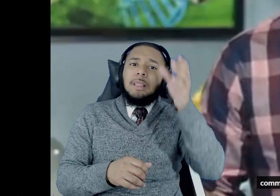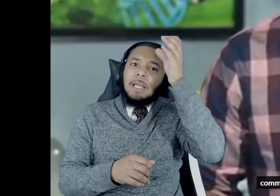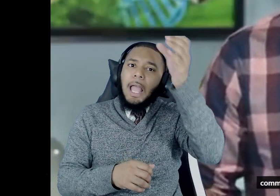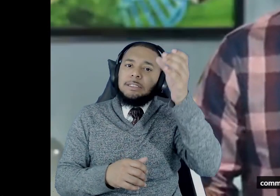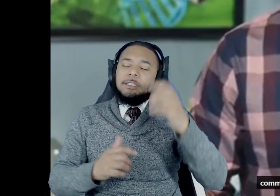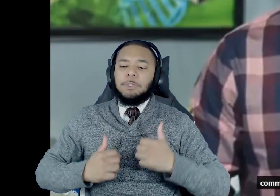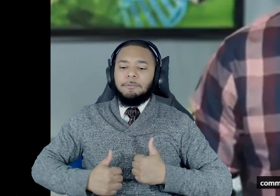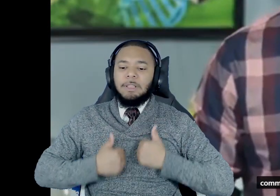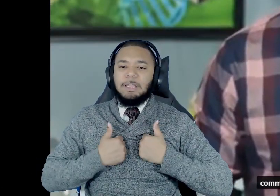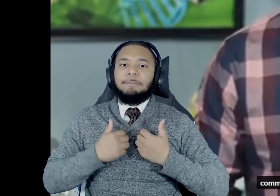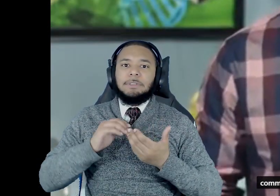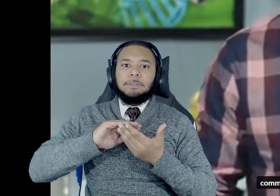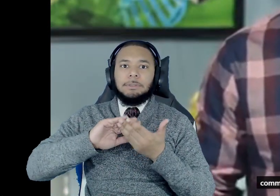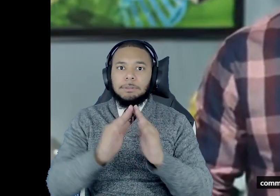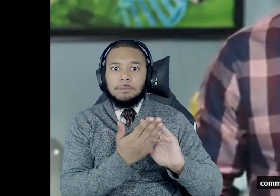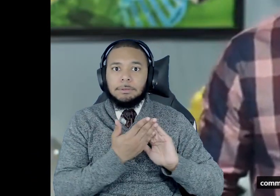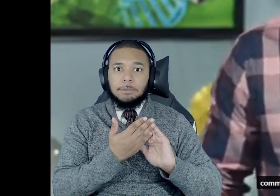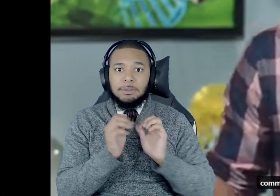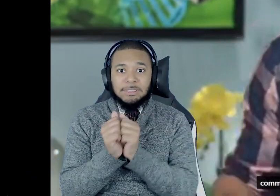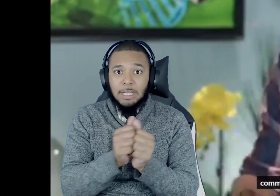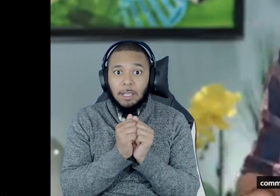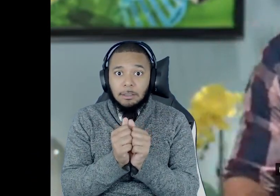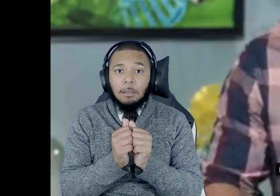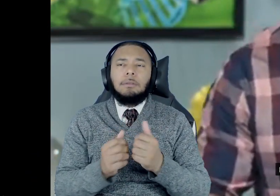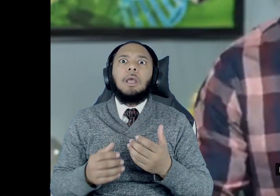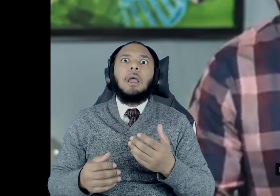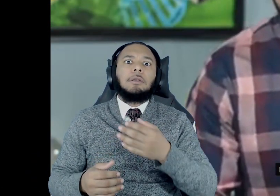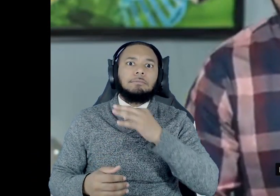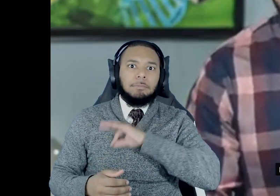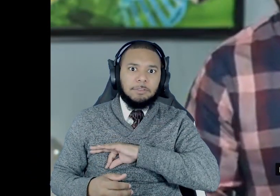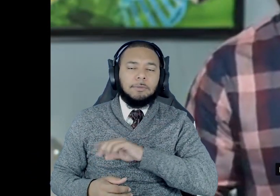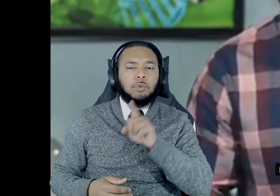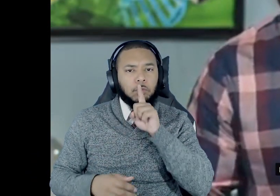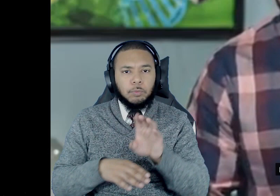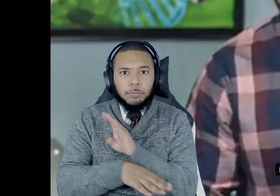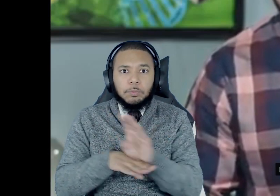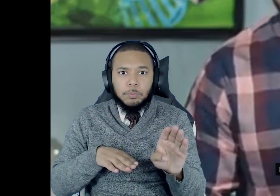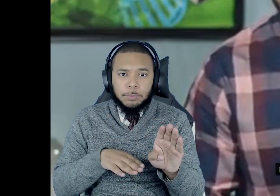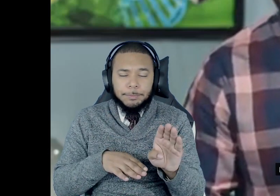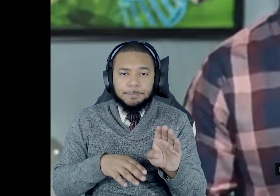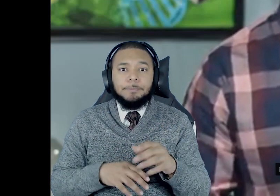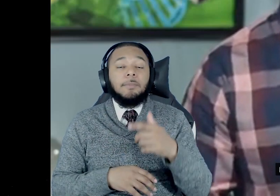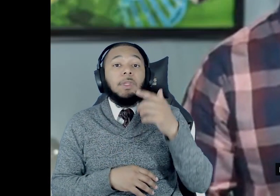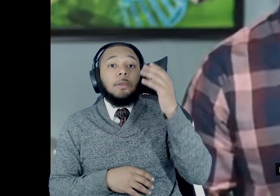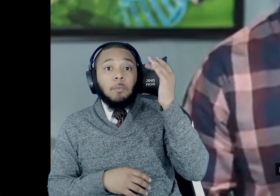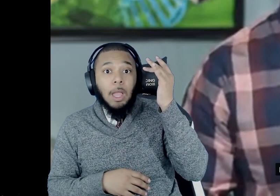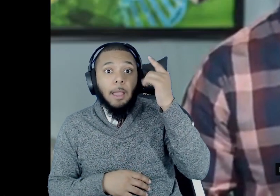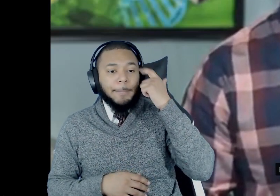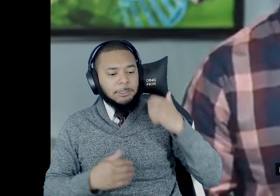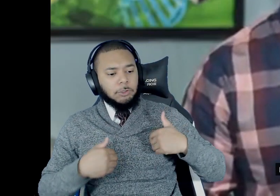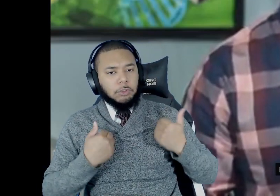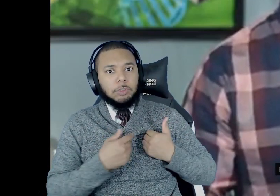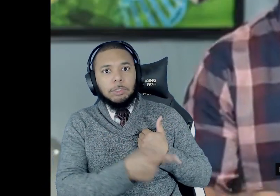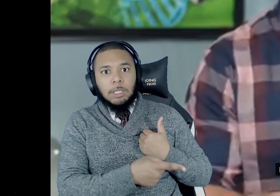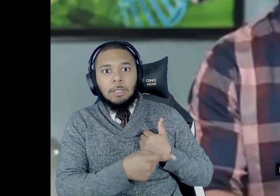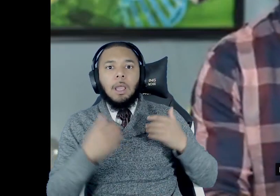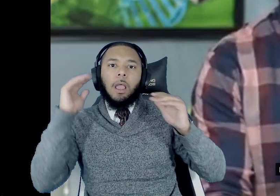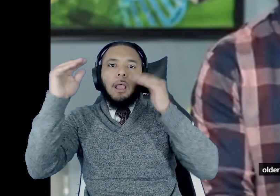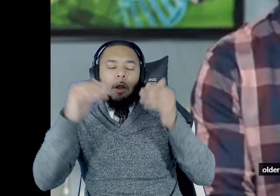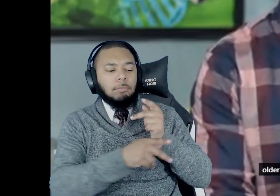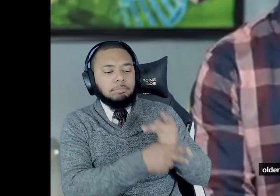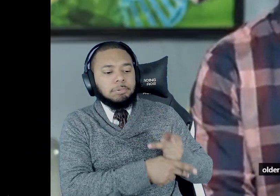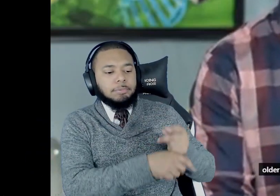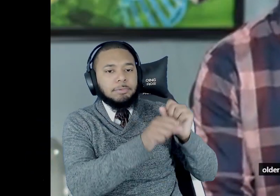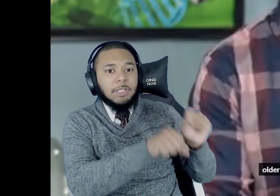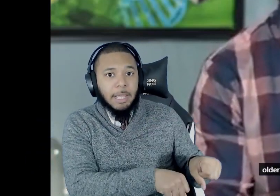in a community is very beneficial for organisms, because the younger individuals can be taken care of by